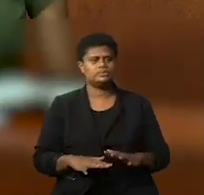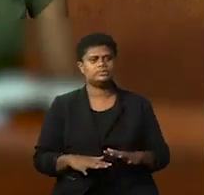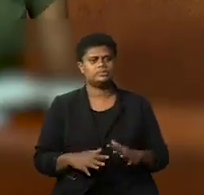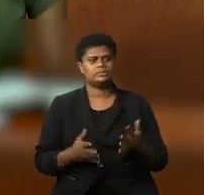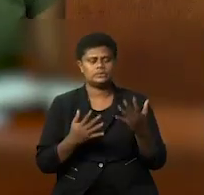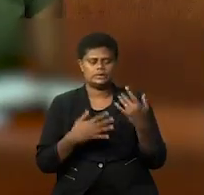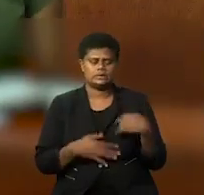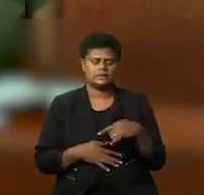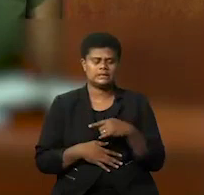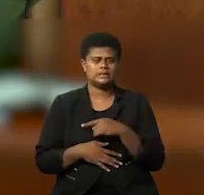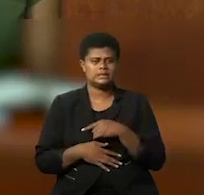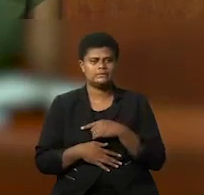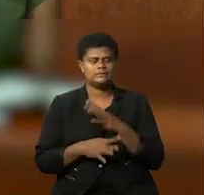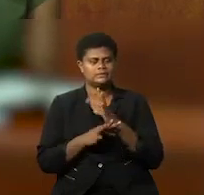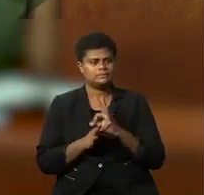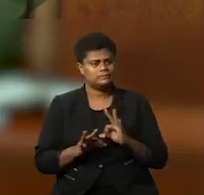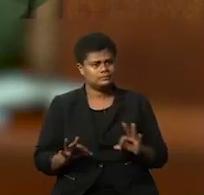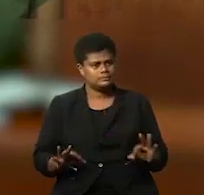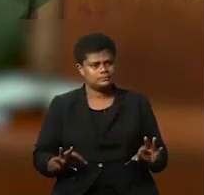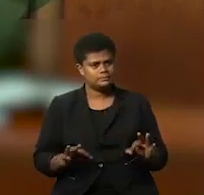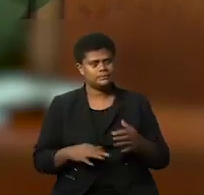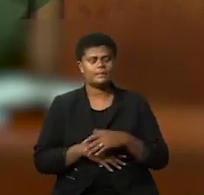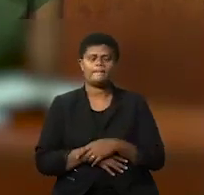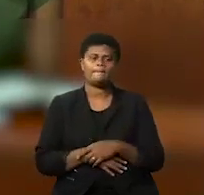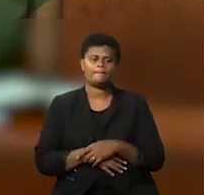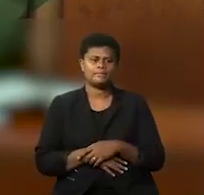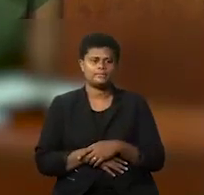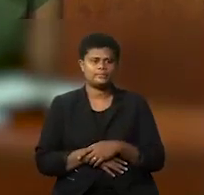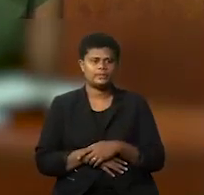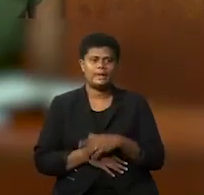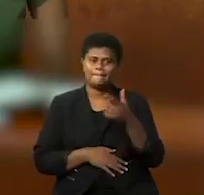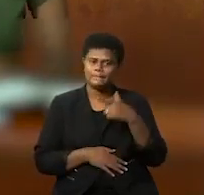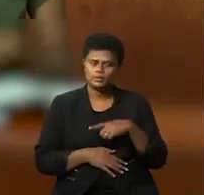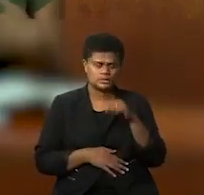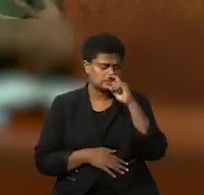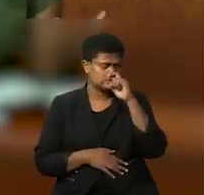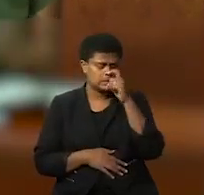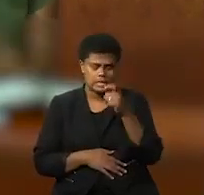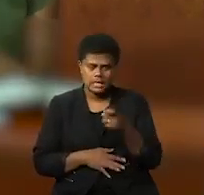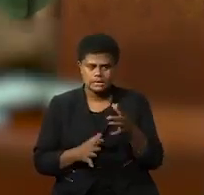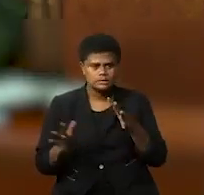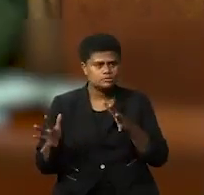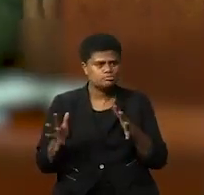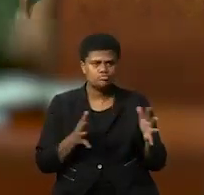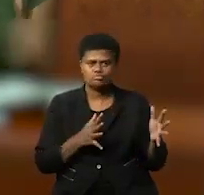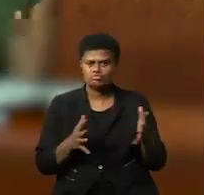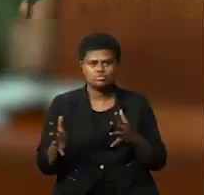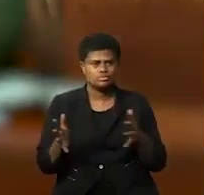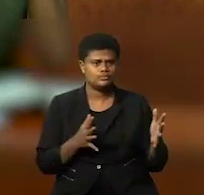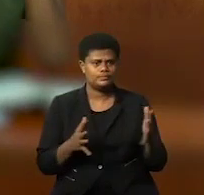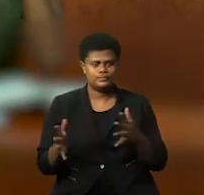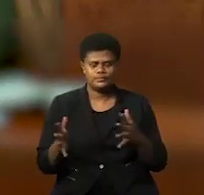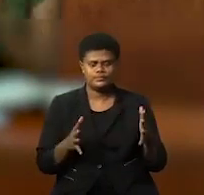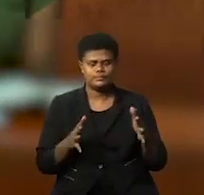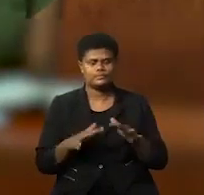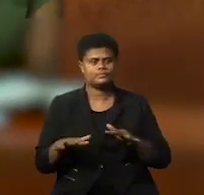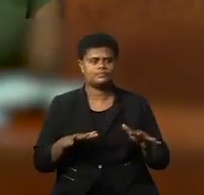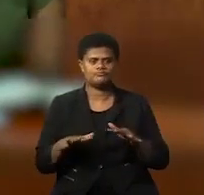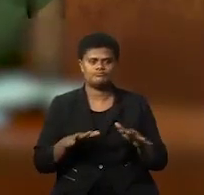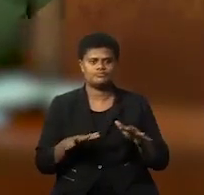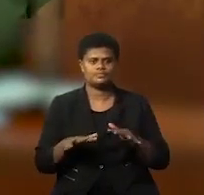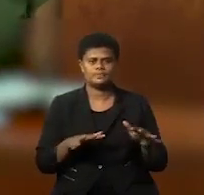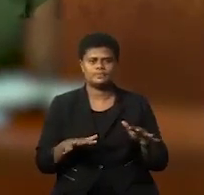you know, tap my feet a bit here, you can feel the table shake. Mm. But something that is not shaken, something that cannot be moved, it is permanent, it is